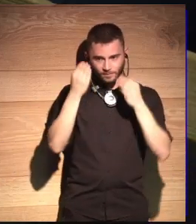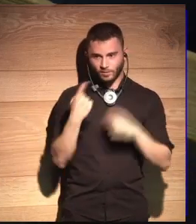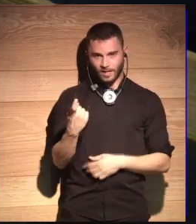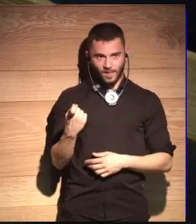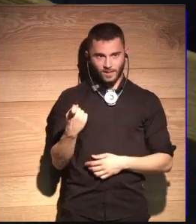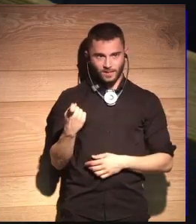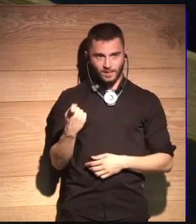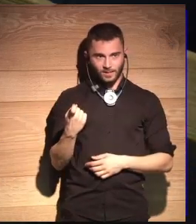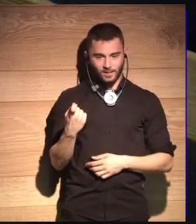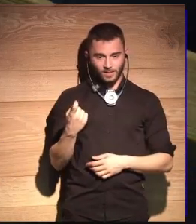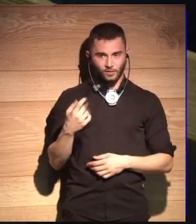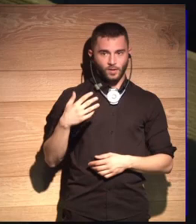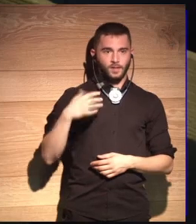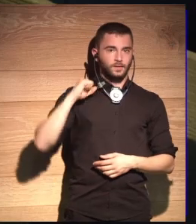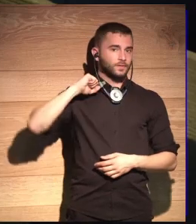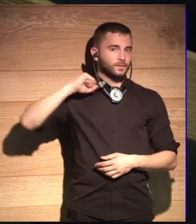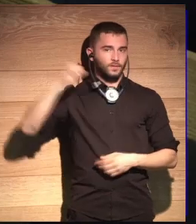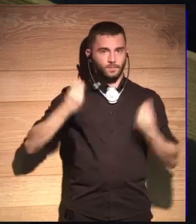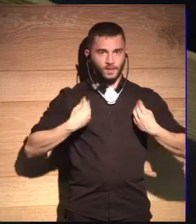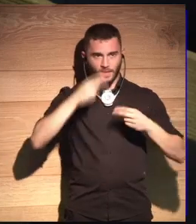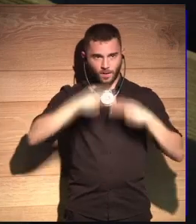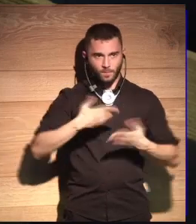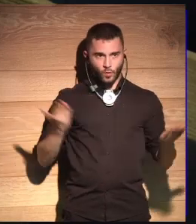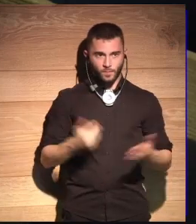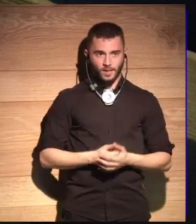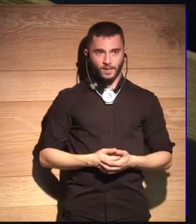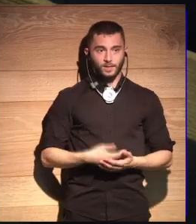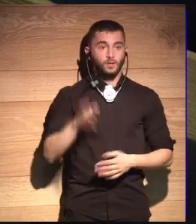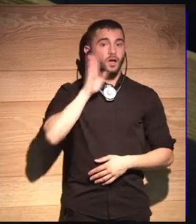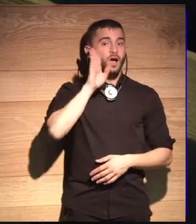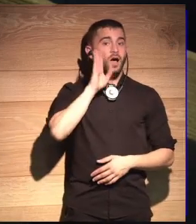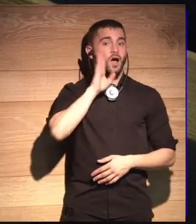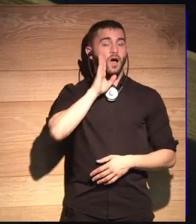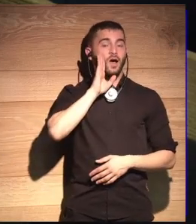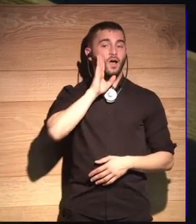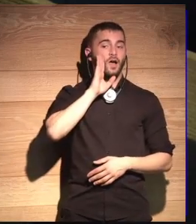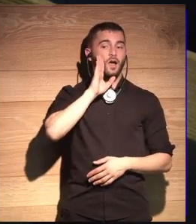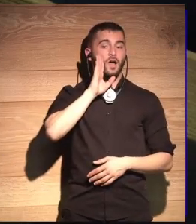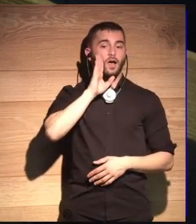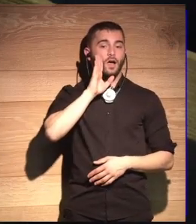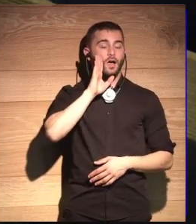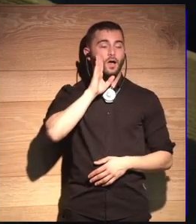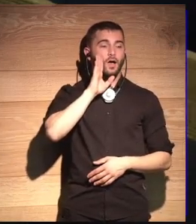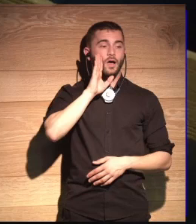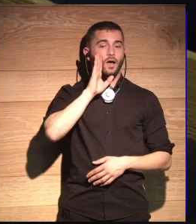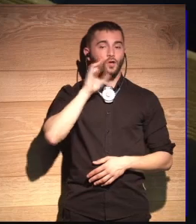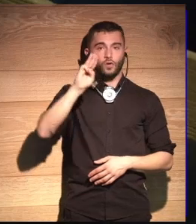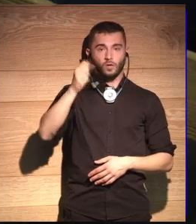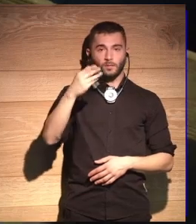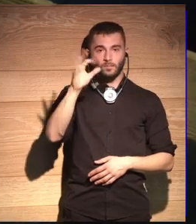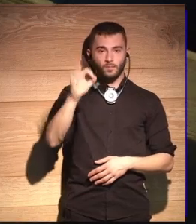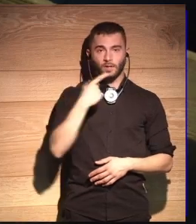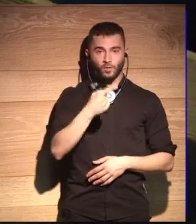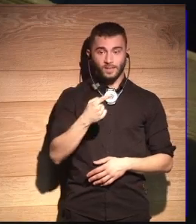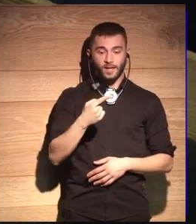requires some processing, and that's how we act publicly. To some extent, I think that acceleration or